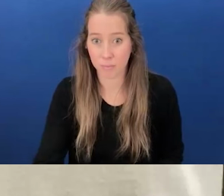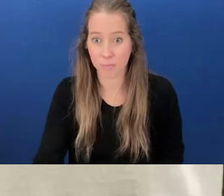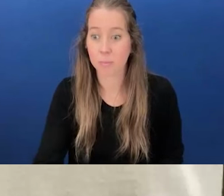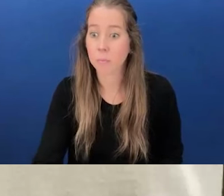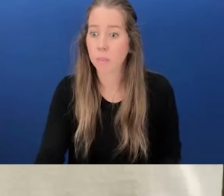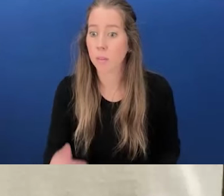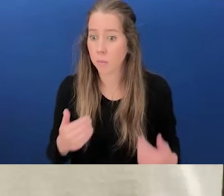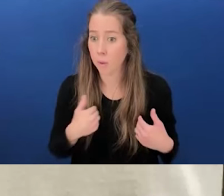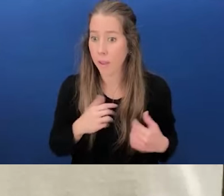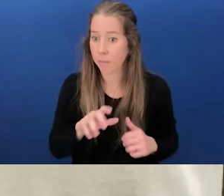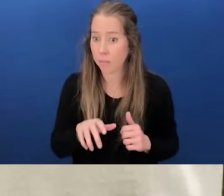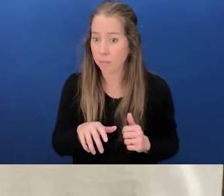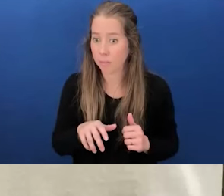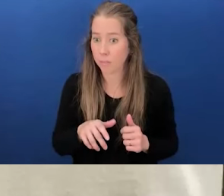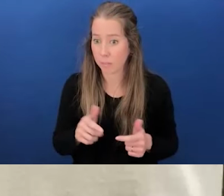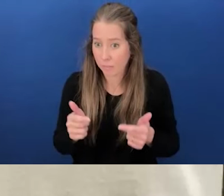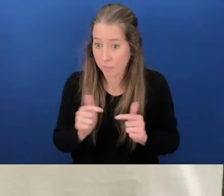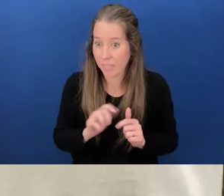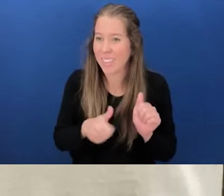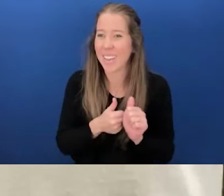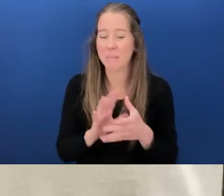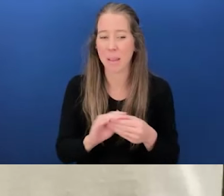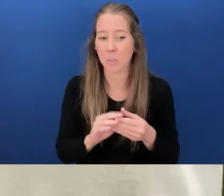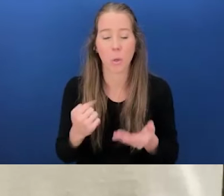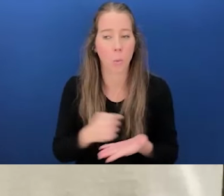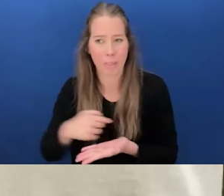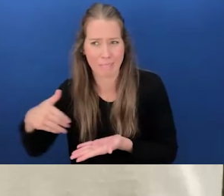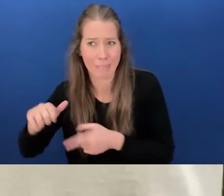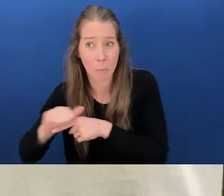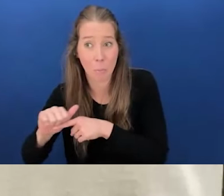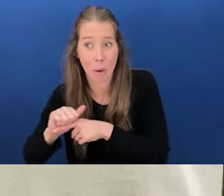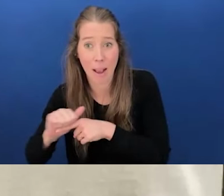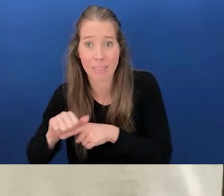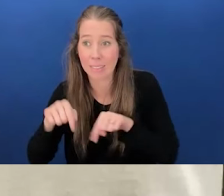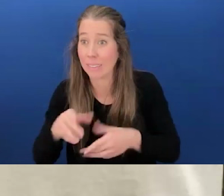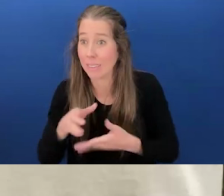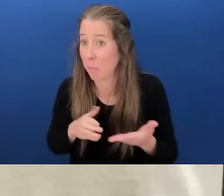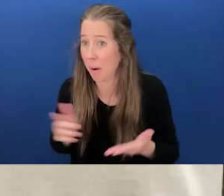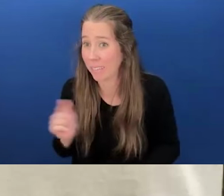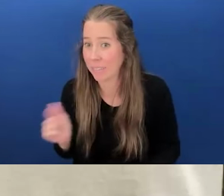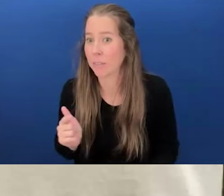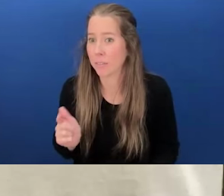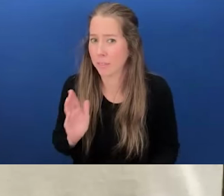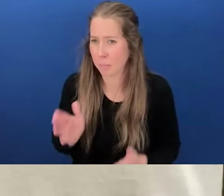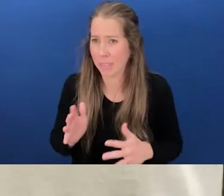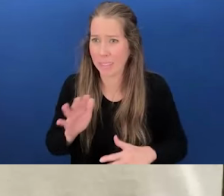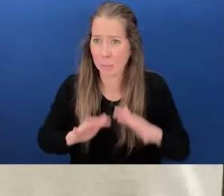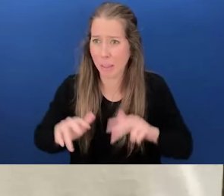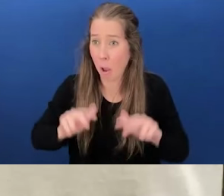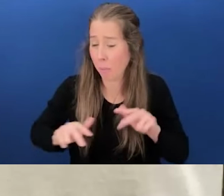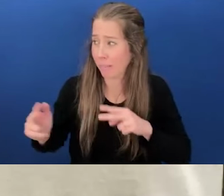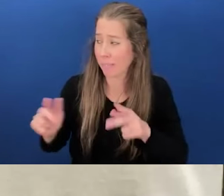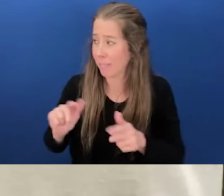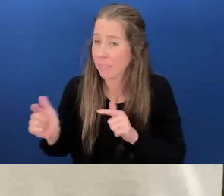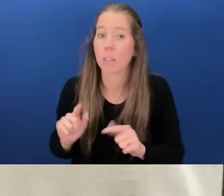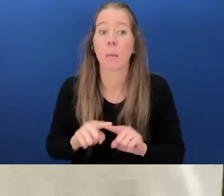bit of backstory, and we haven't rehearsed this part, but so it'll be a little wonky, but this